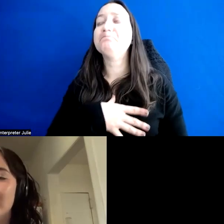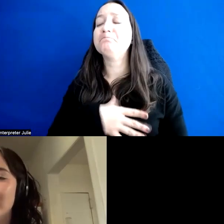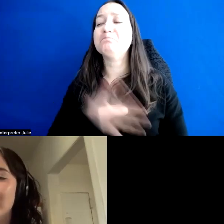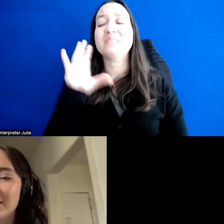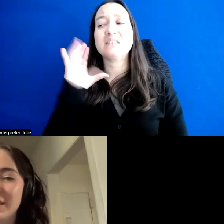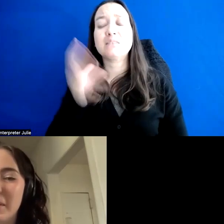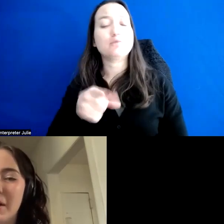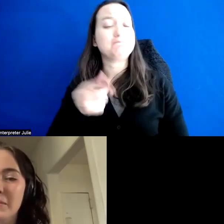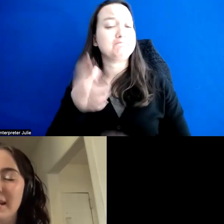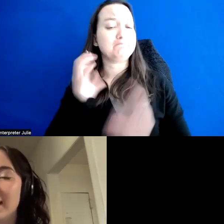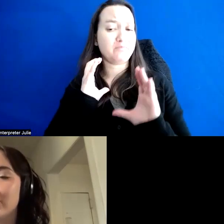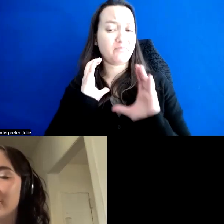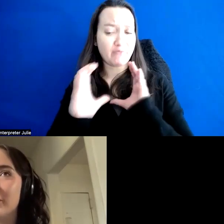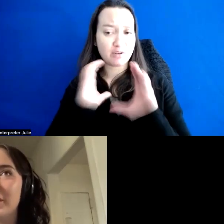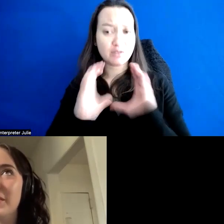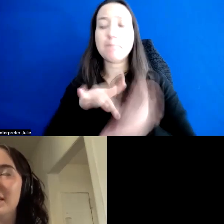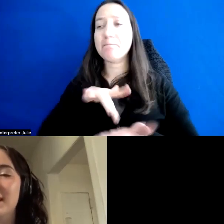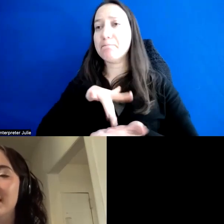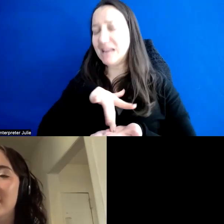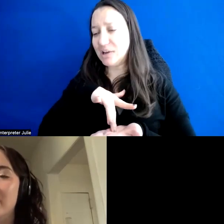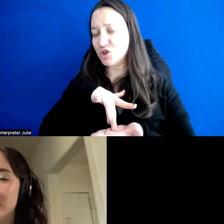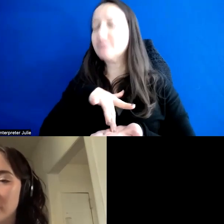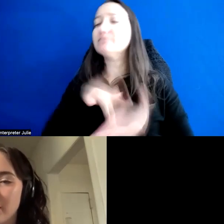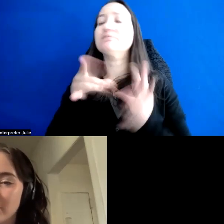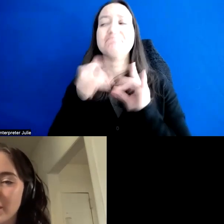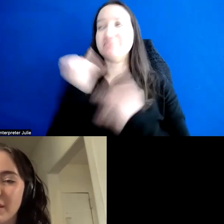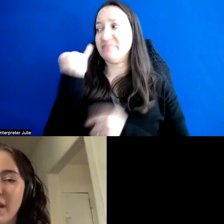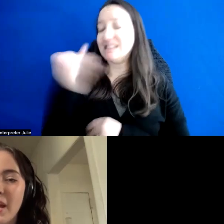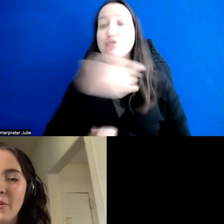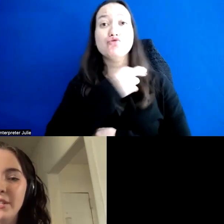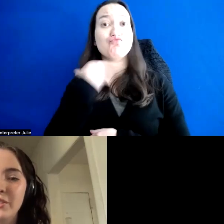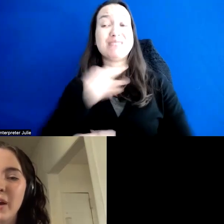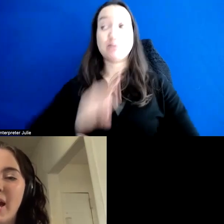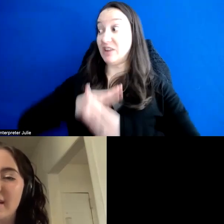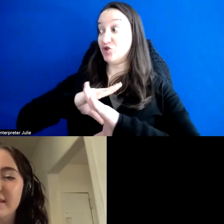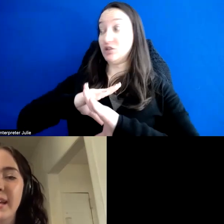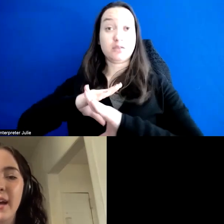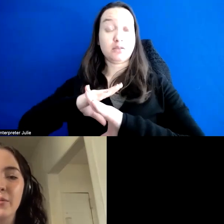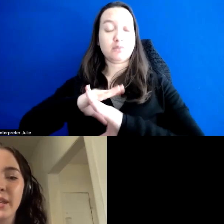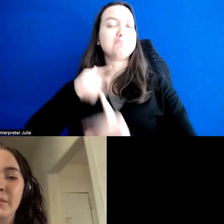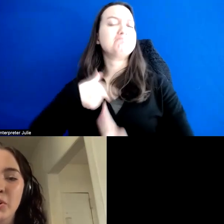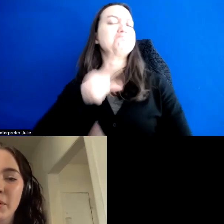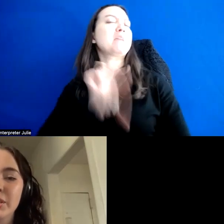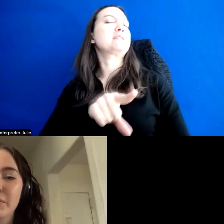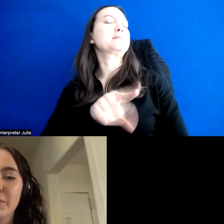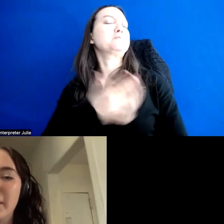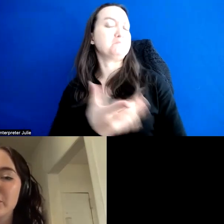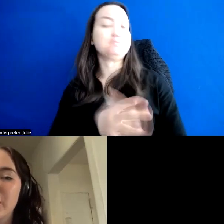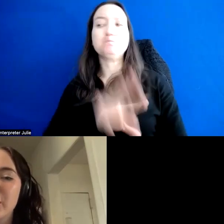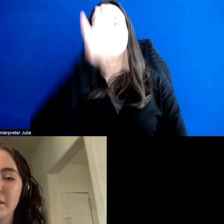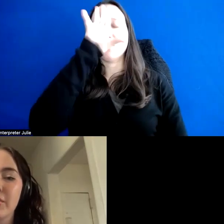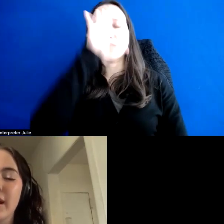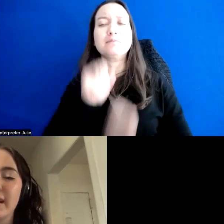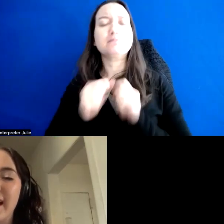your conversations about medication earlier and this idea of risk prevention, I wanted to ask that with more emerging